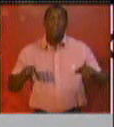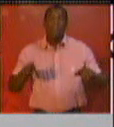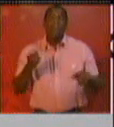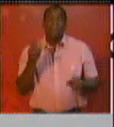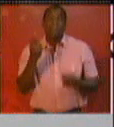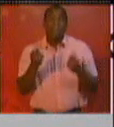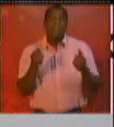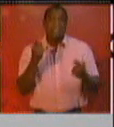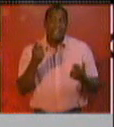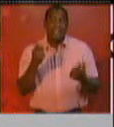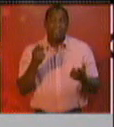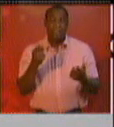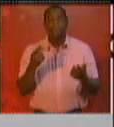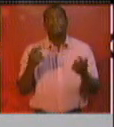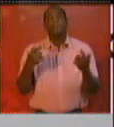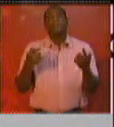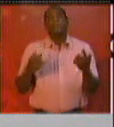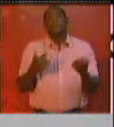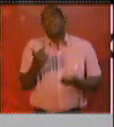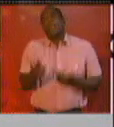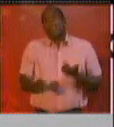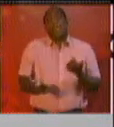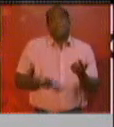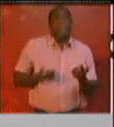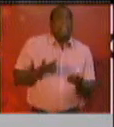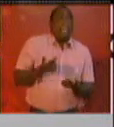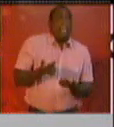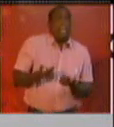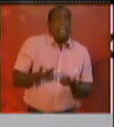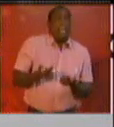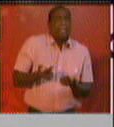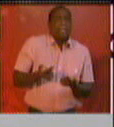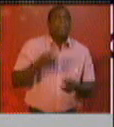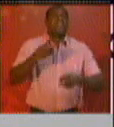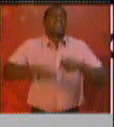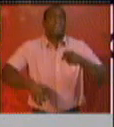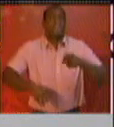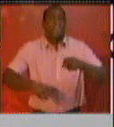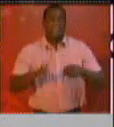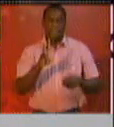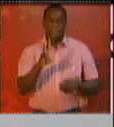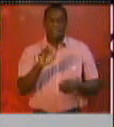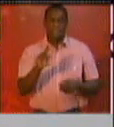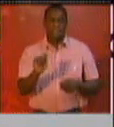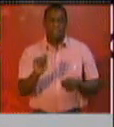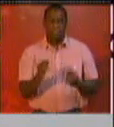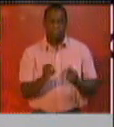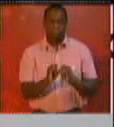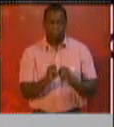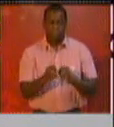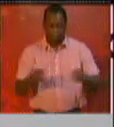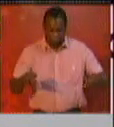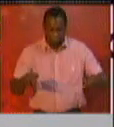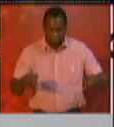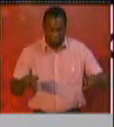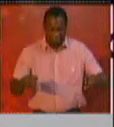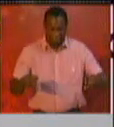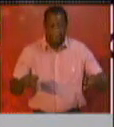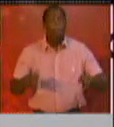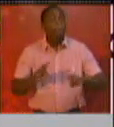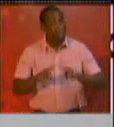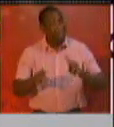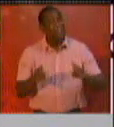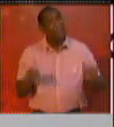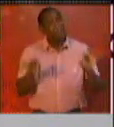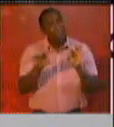6 feet distancing is what's helping to prevent the spread of droplets from other persons to you and you to other persons. We want to advise